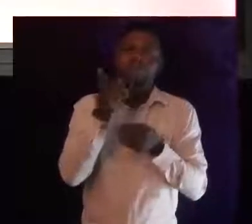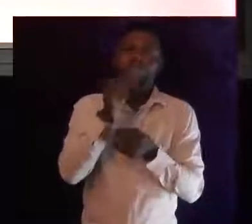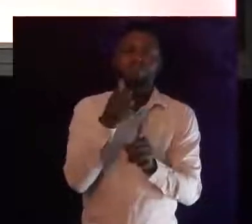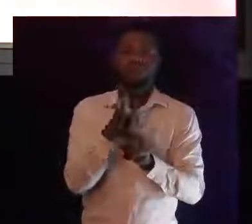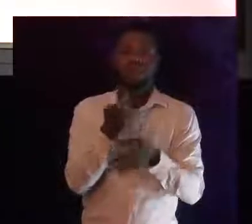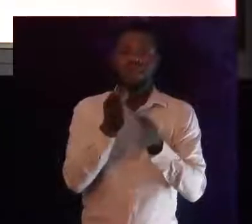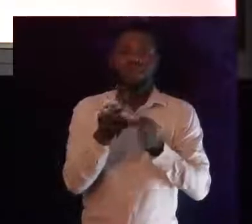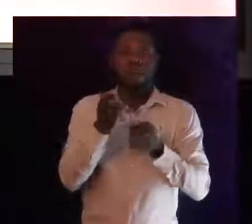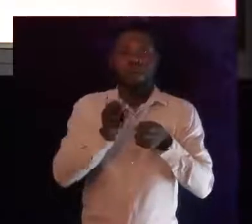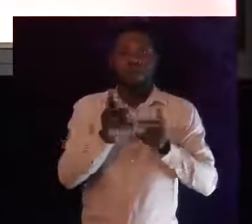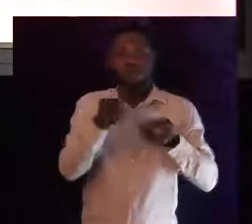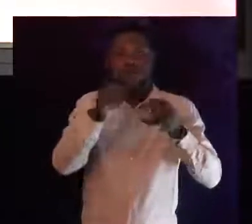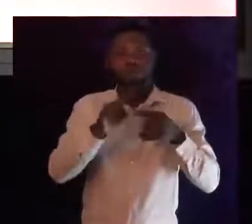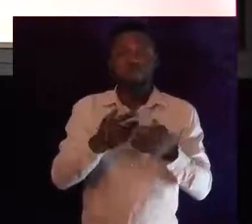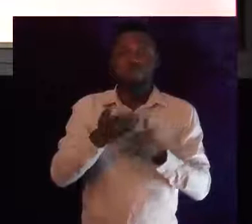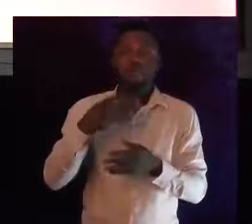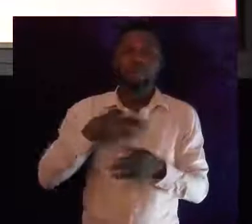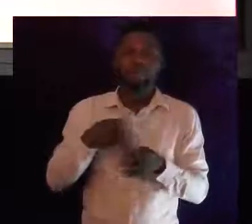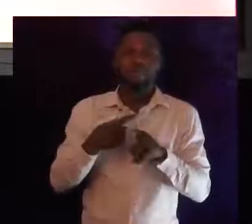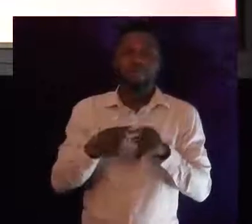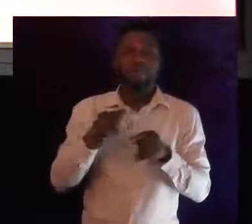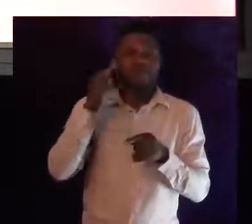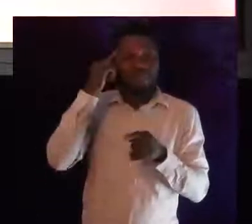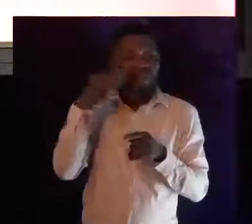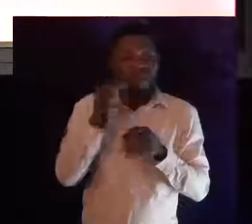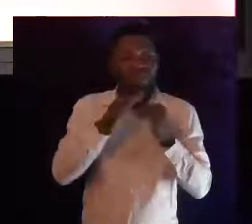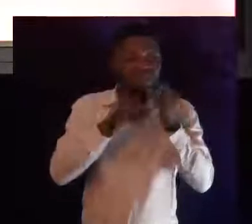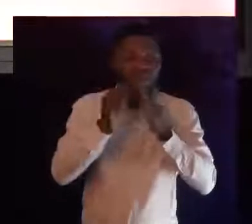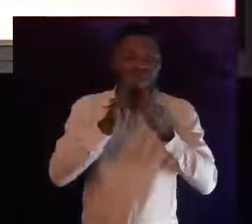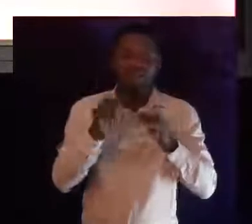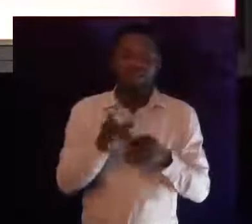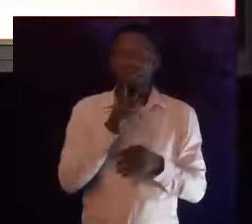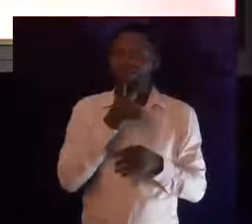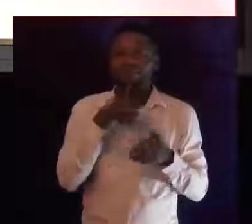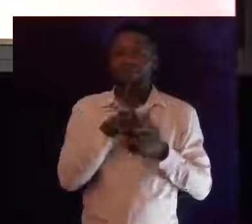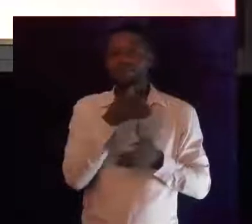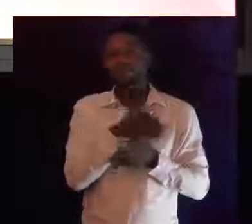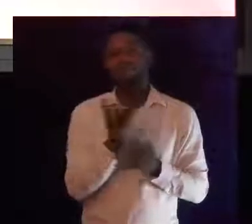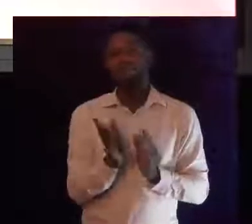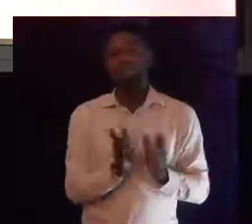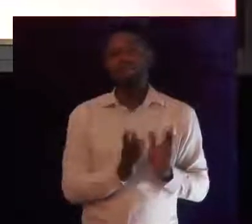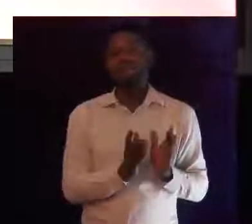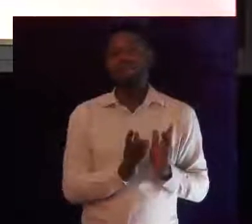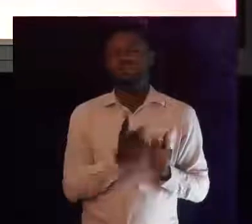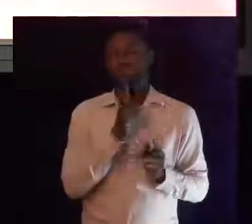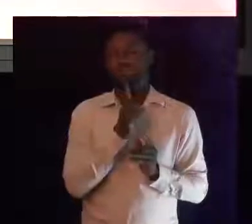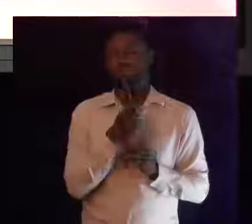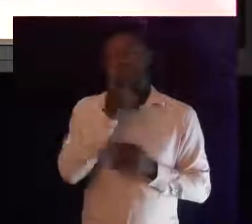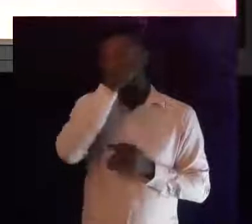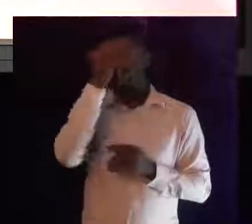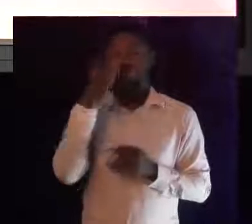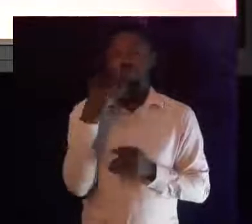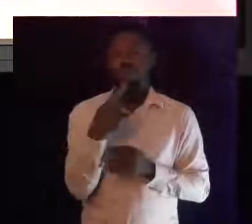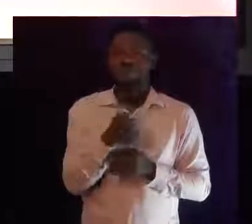and if opportunity comes to clothe themselves. So thinking of building a house is not in their option. It's not in the list at